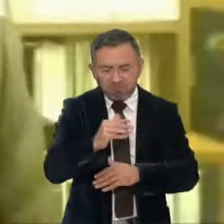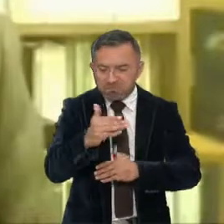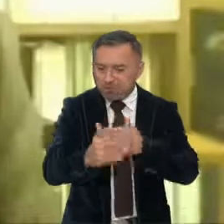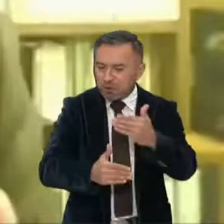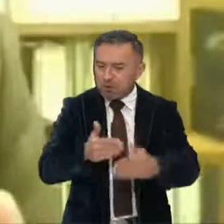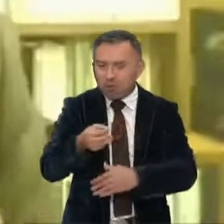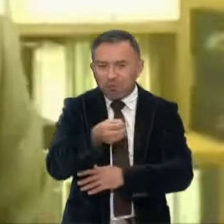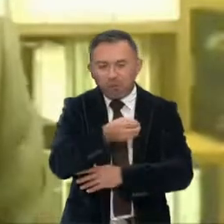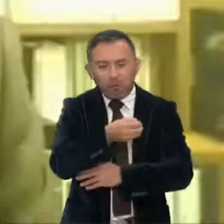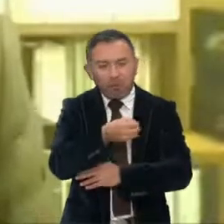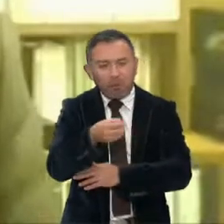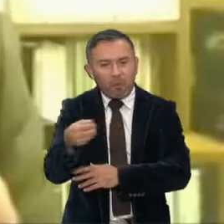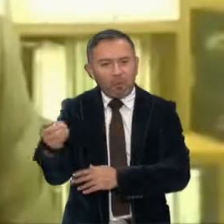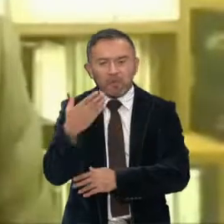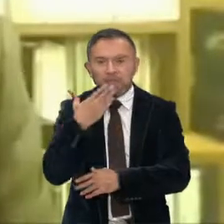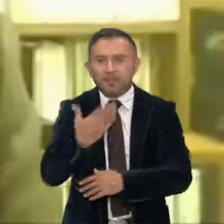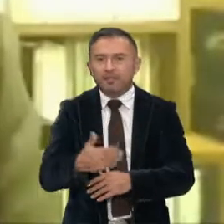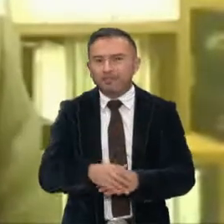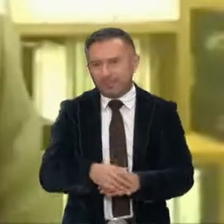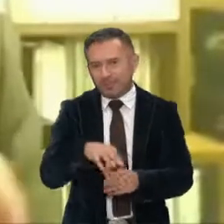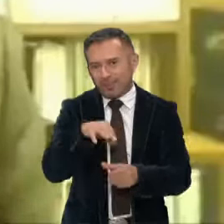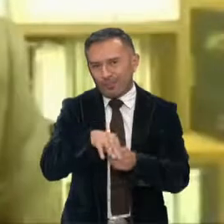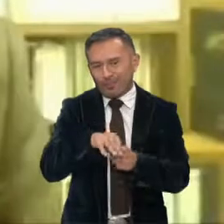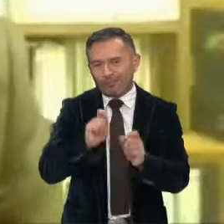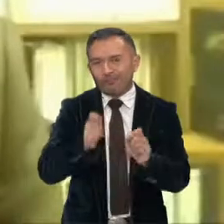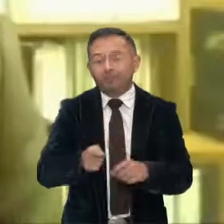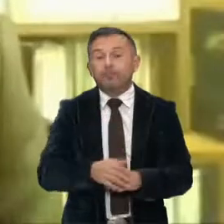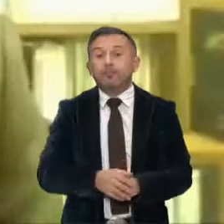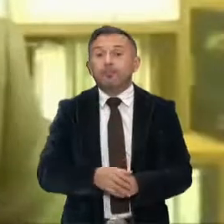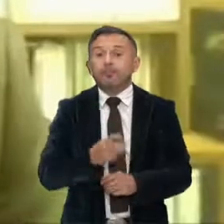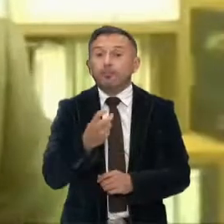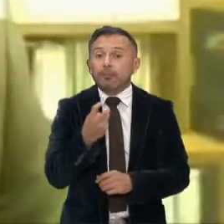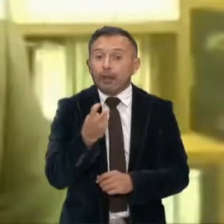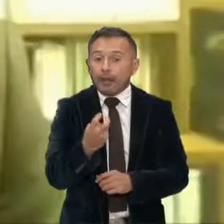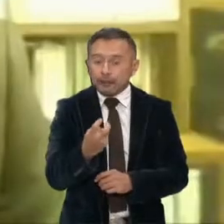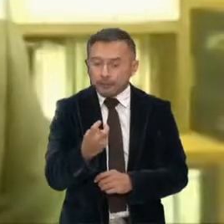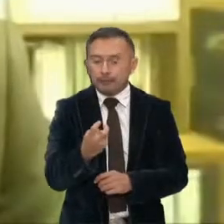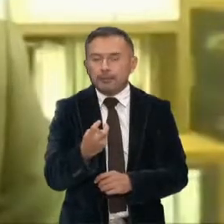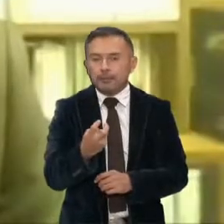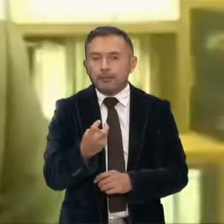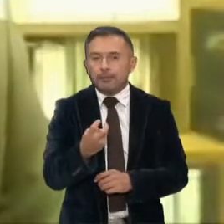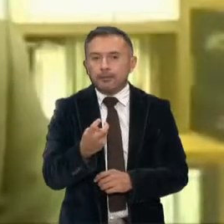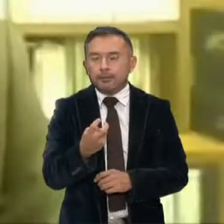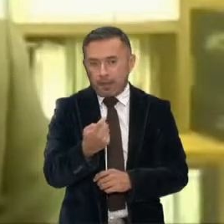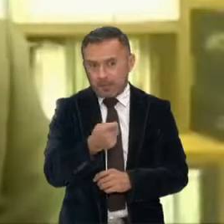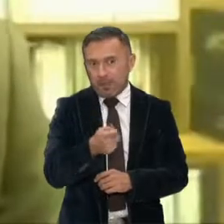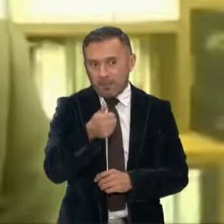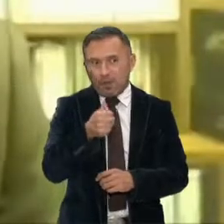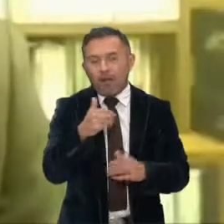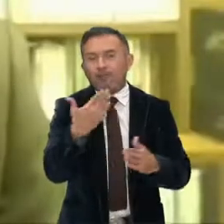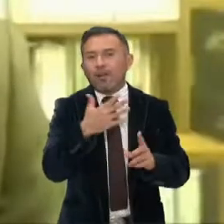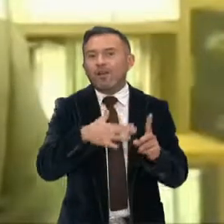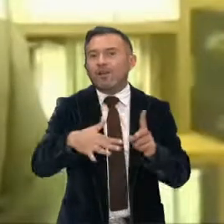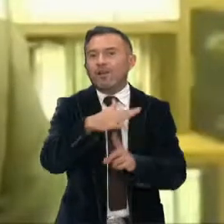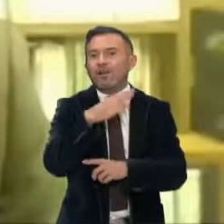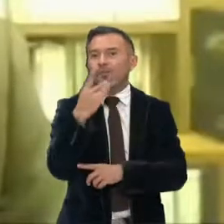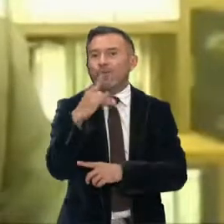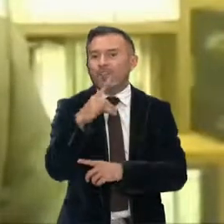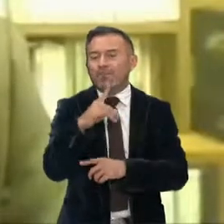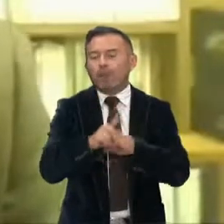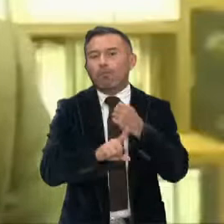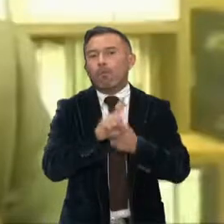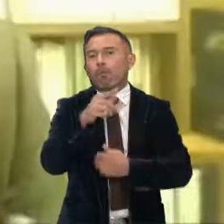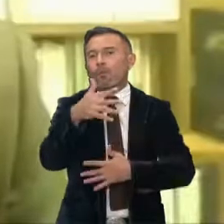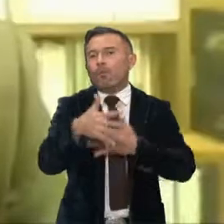we need to have in an electoral process. With this, we were able to solve a first part of the